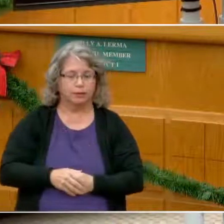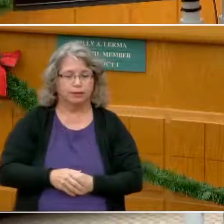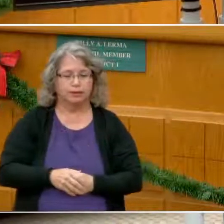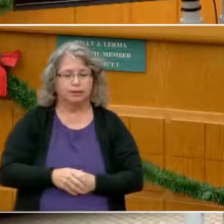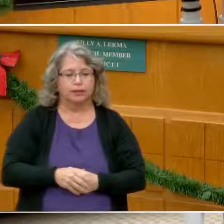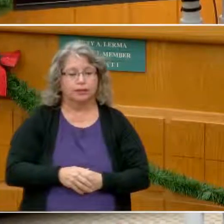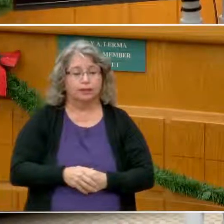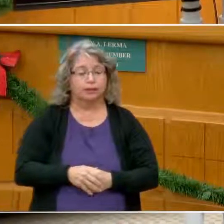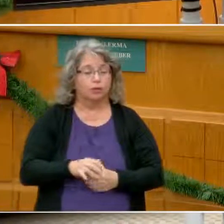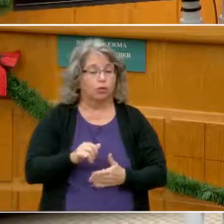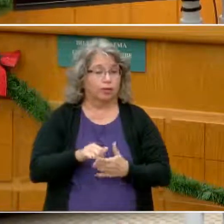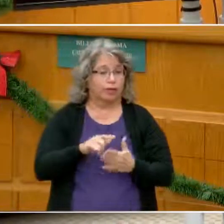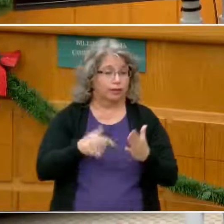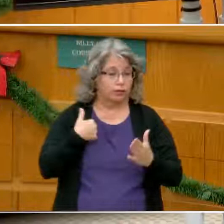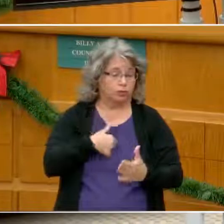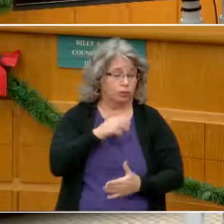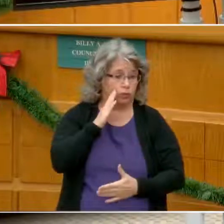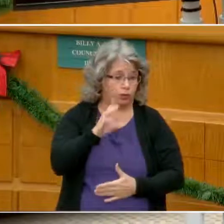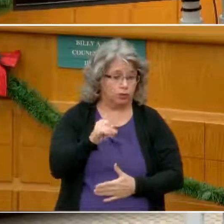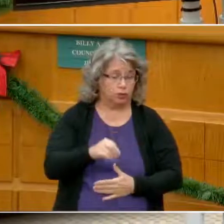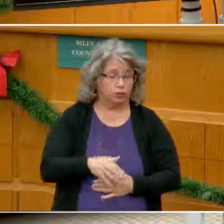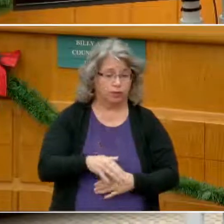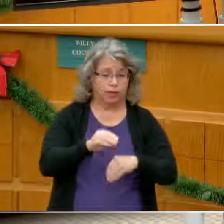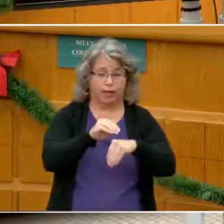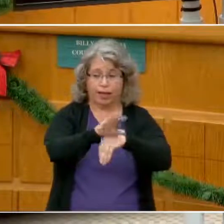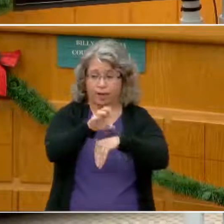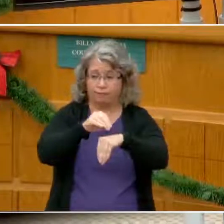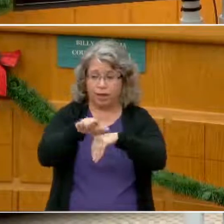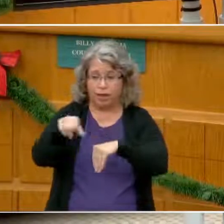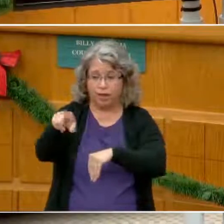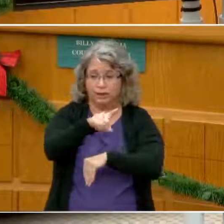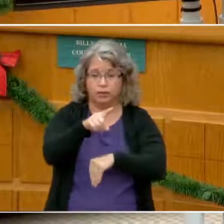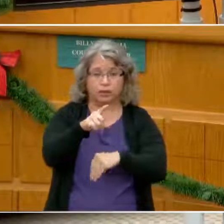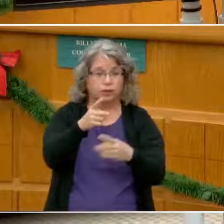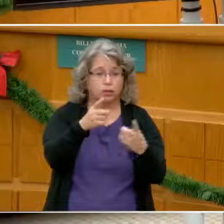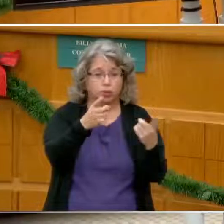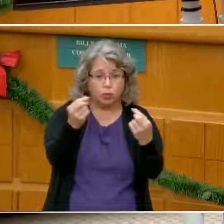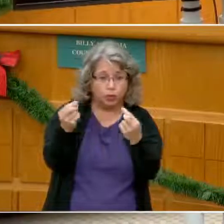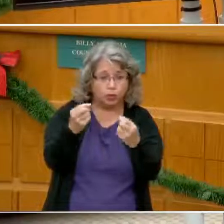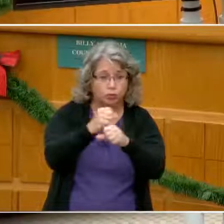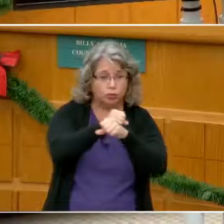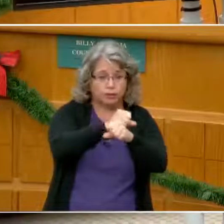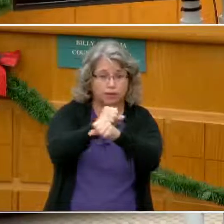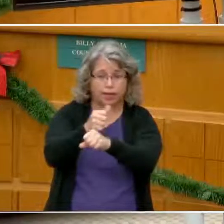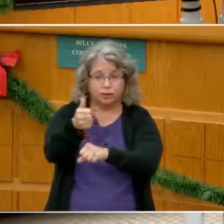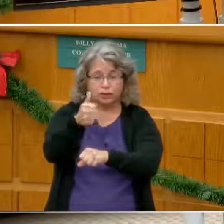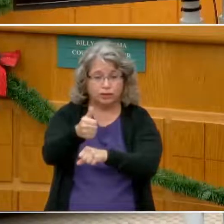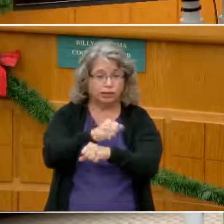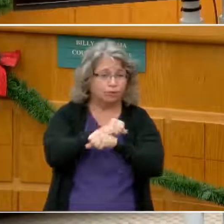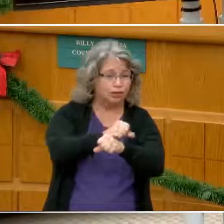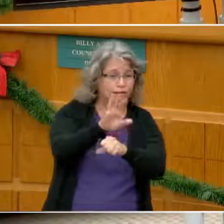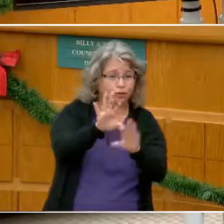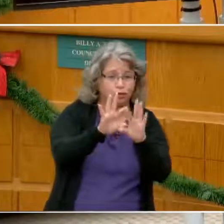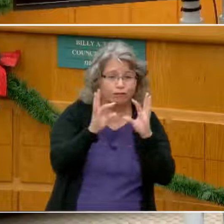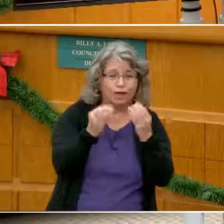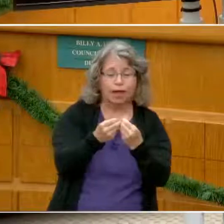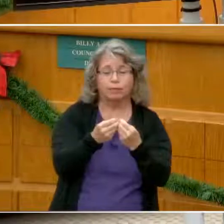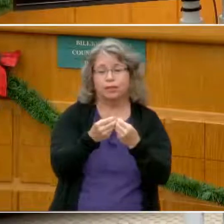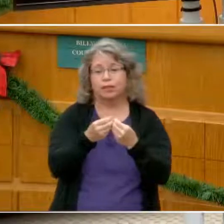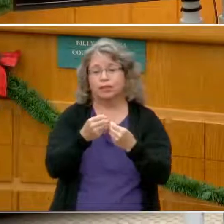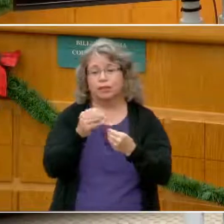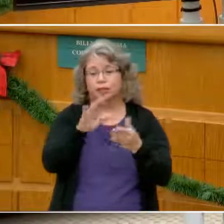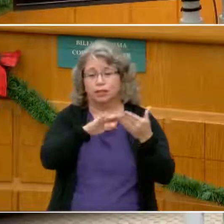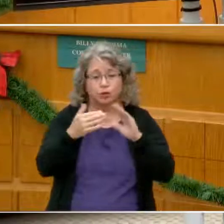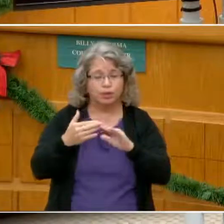advising the residents of what you can do to protect yourself, your family, and your community, particularly during this beautiful season of the year when